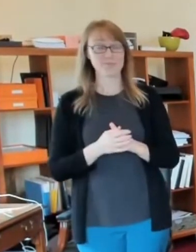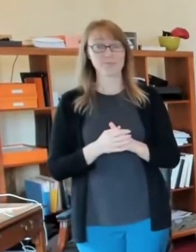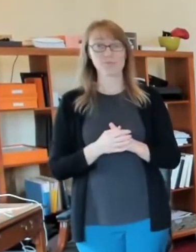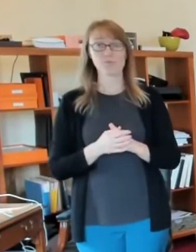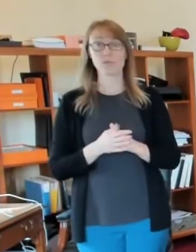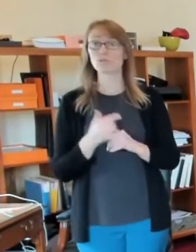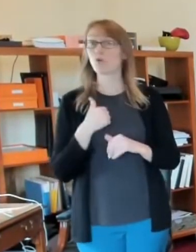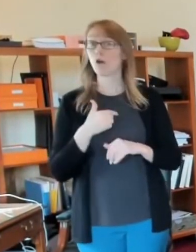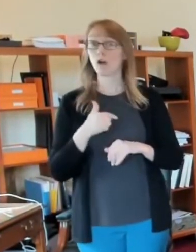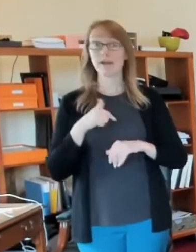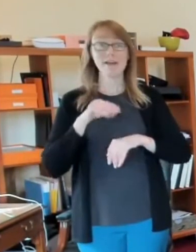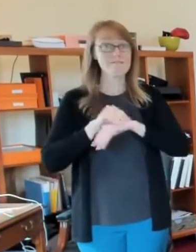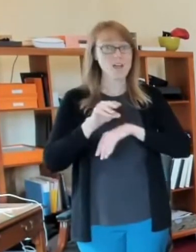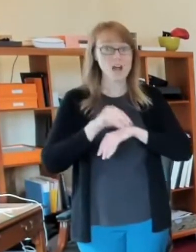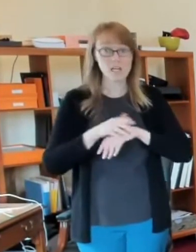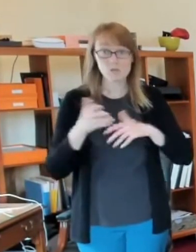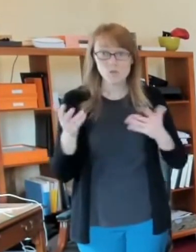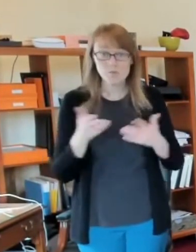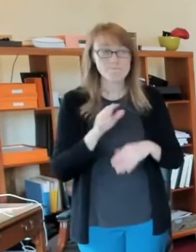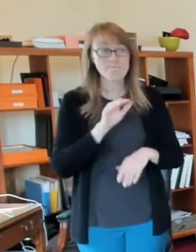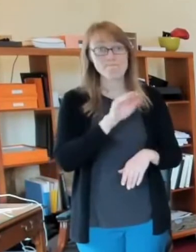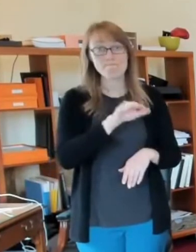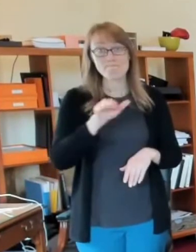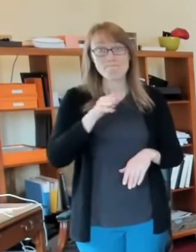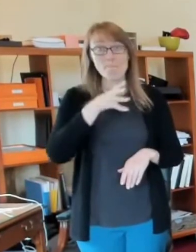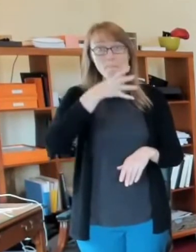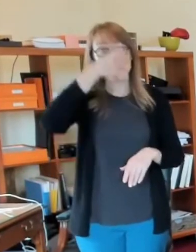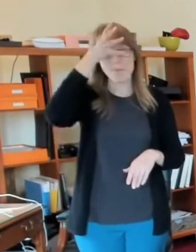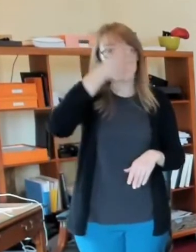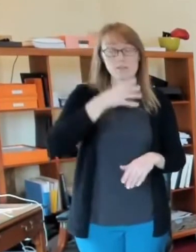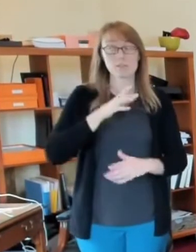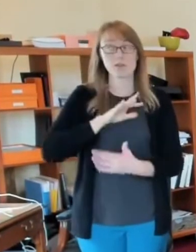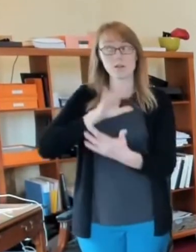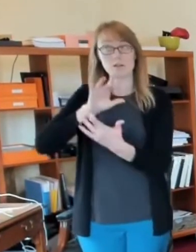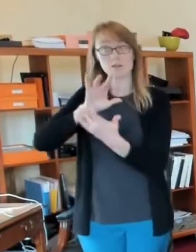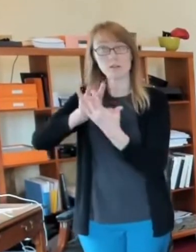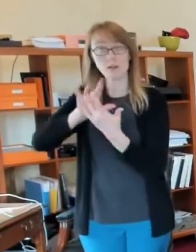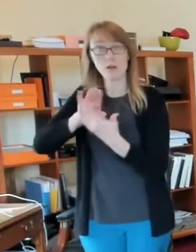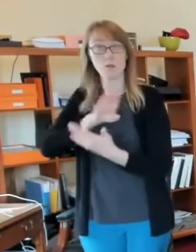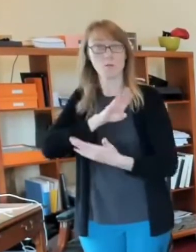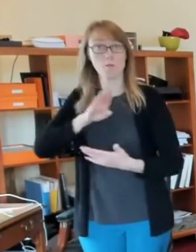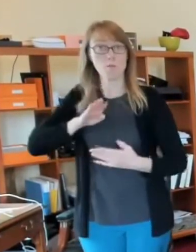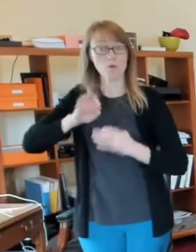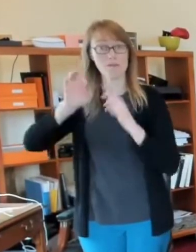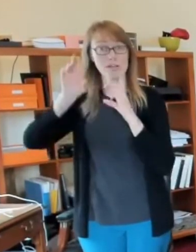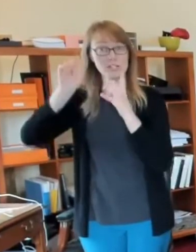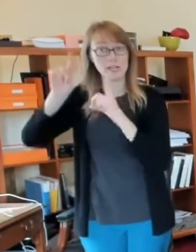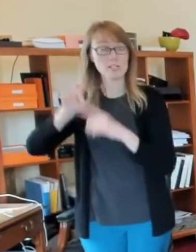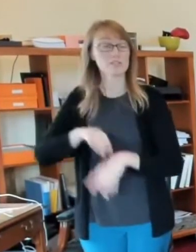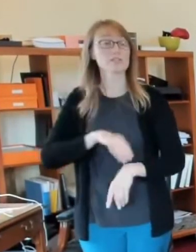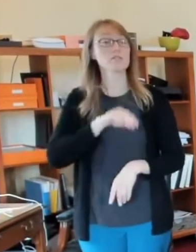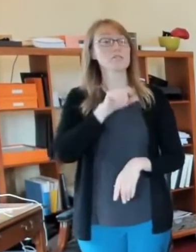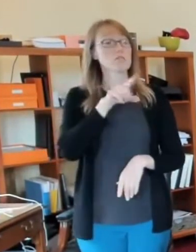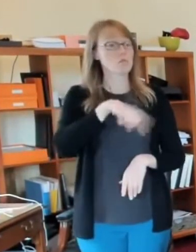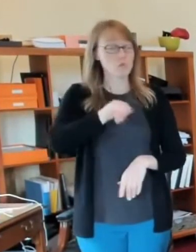touch with your school, stay in touch with the Board of Education website,